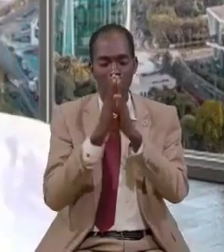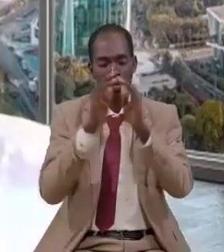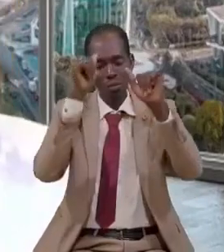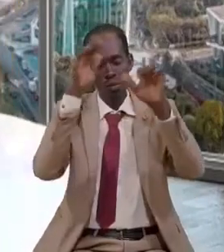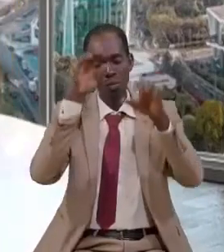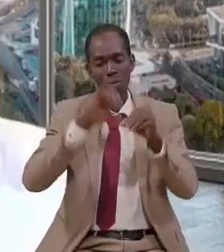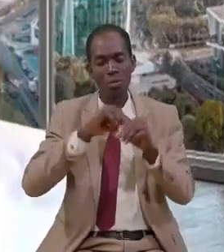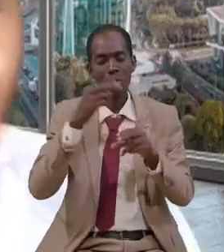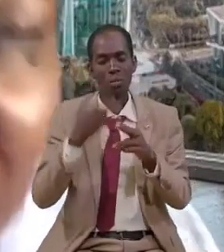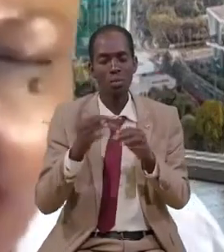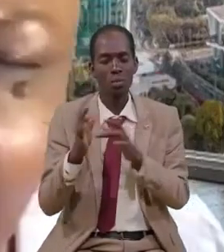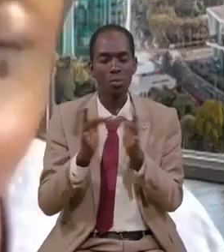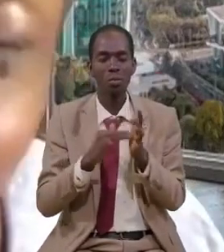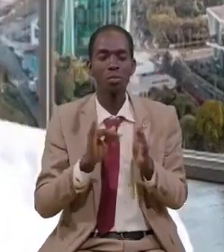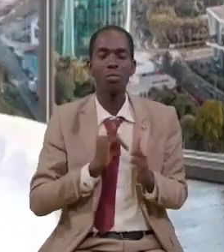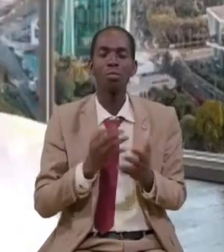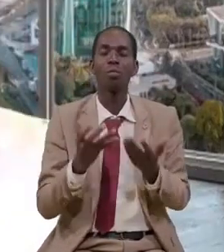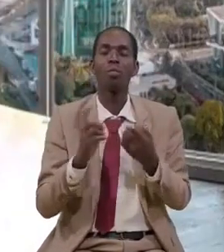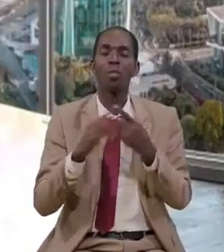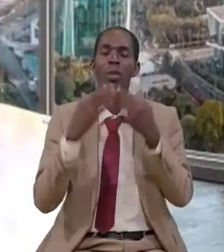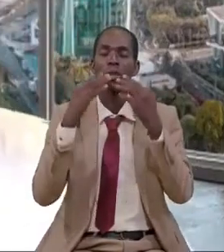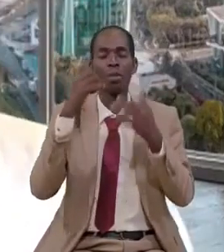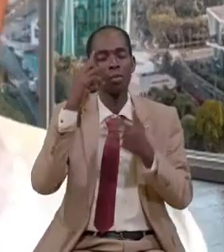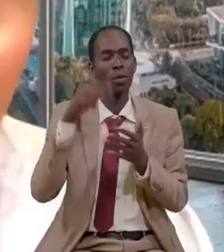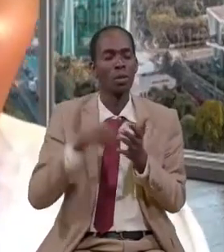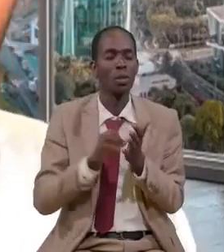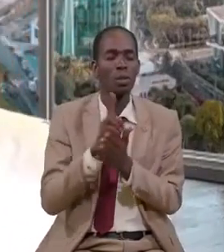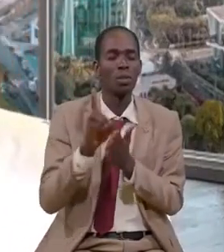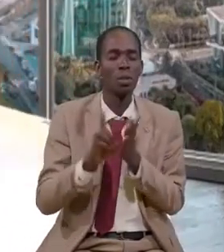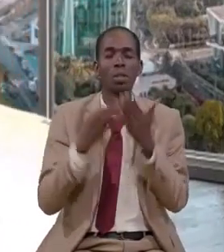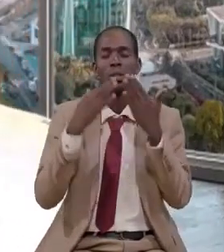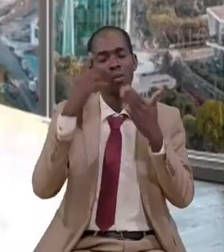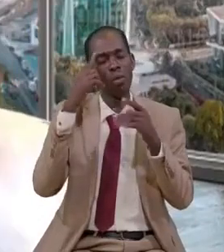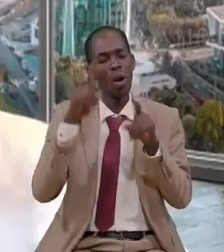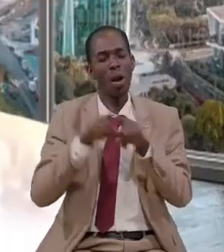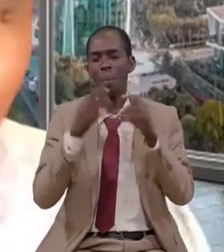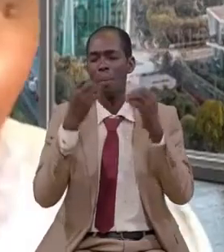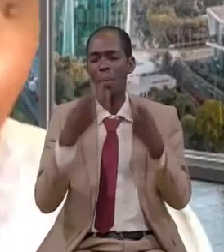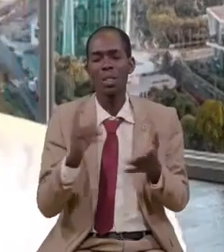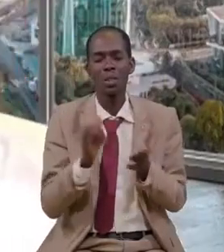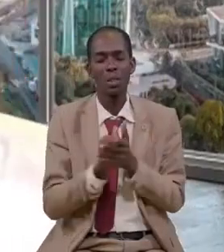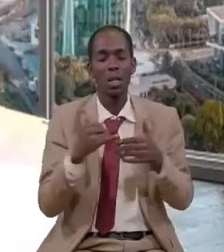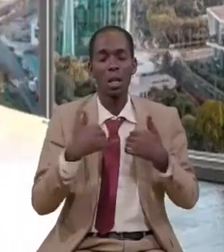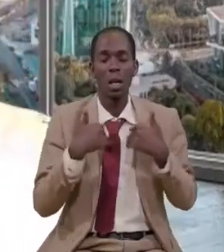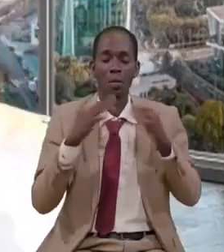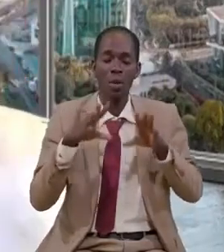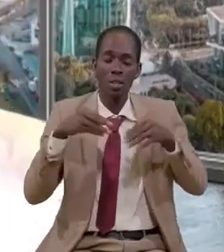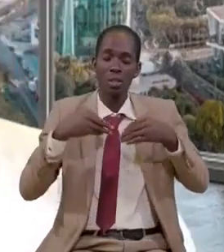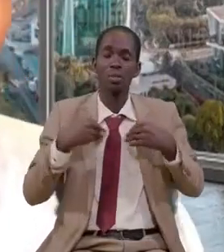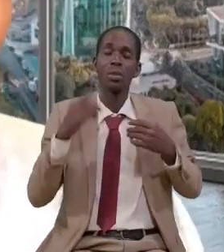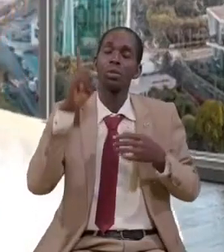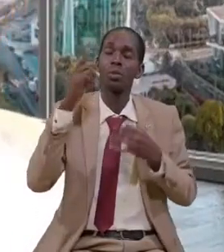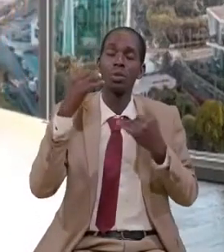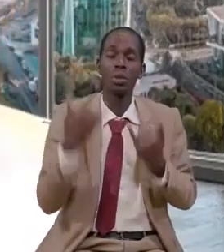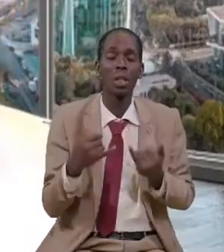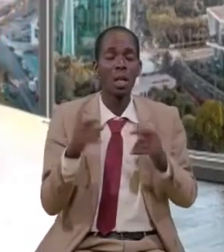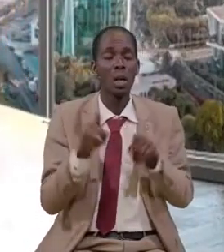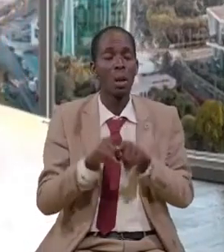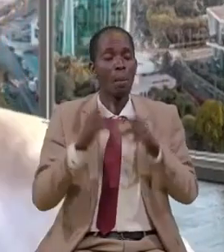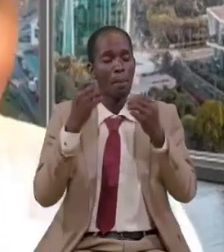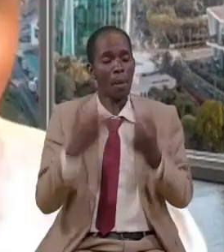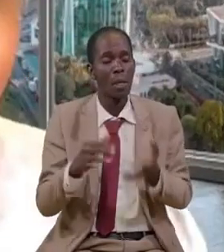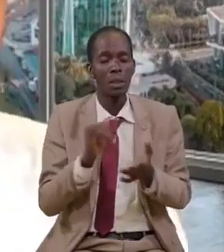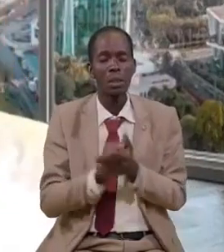I just thank you for this hour. I thank you for as many who are giving their lives to you now, as many who are saying, I want to